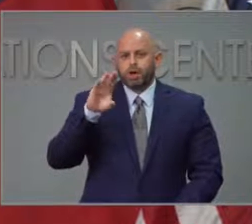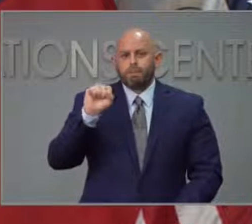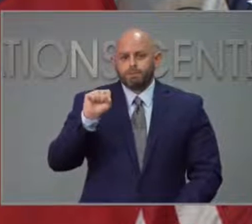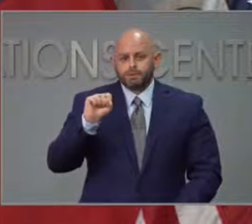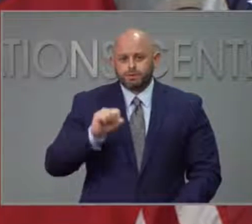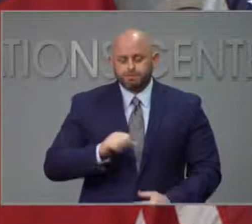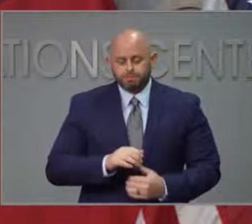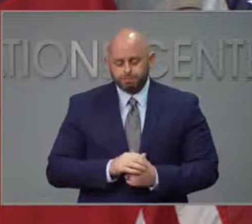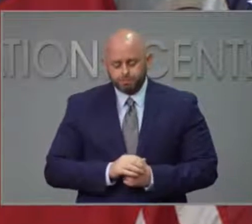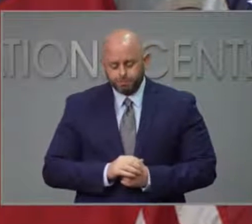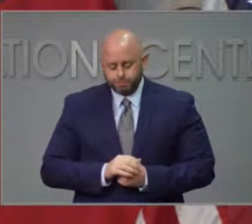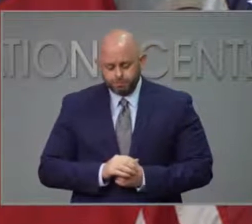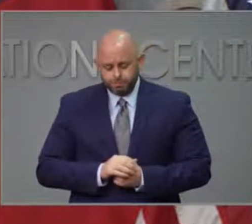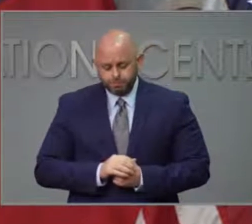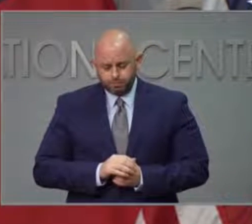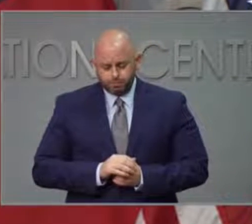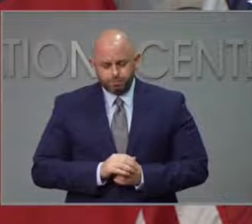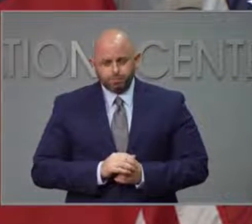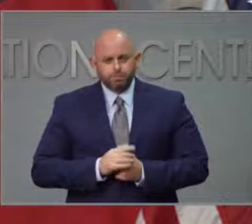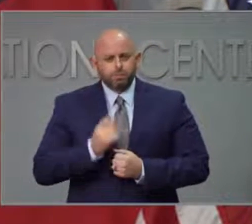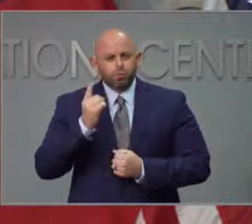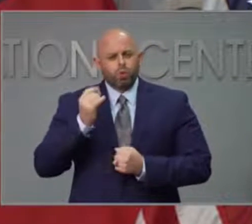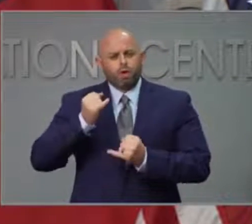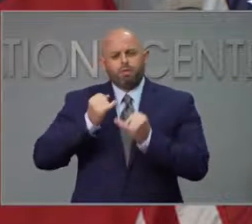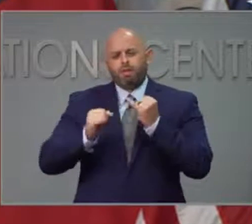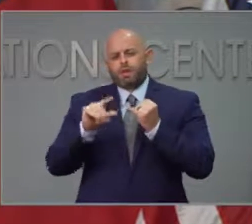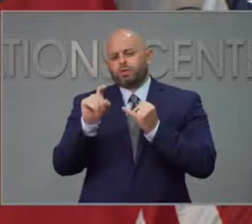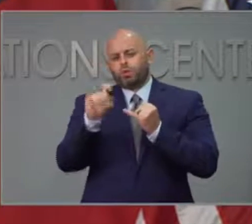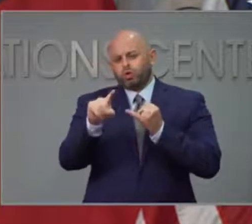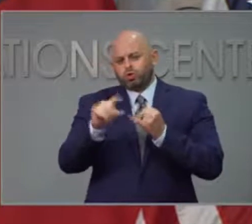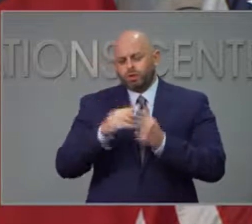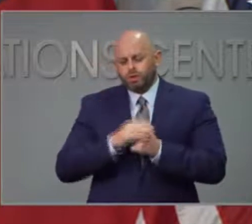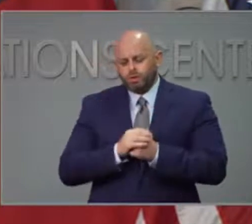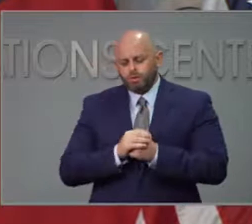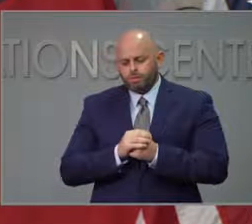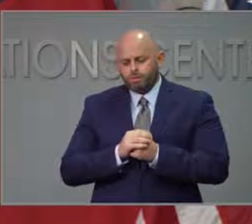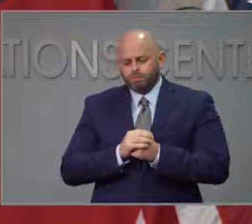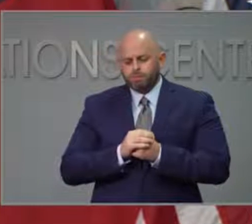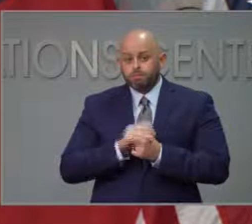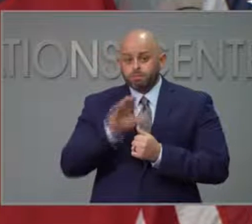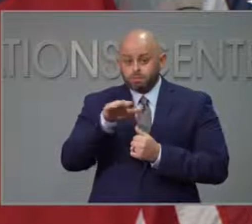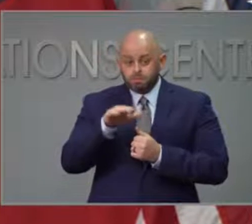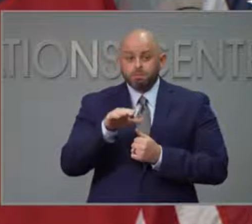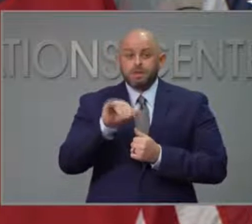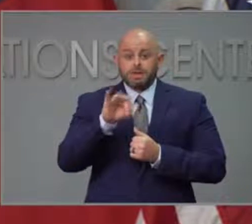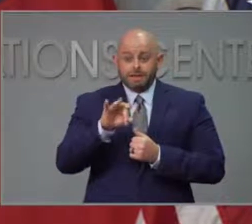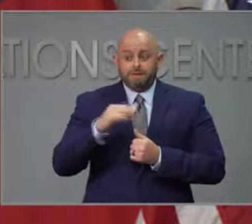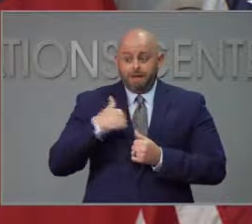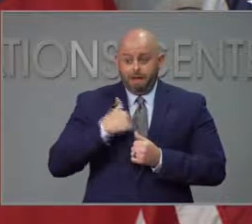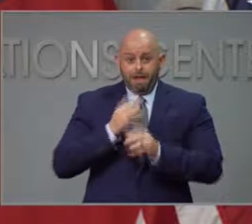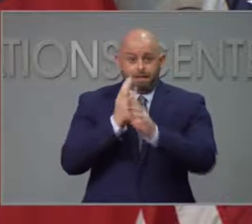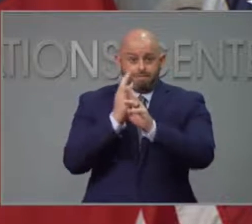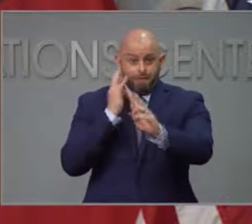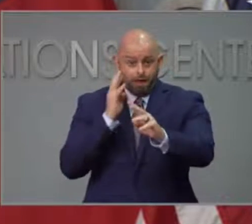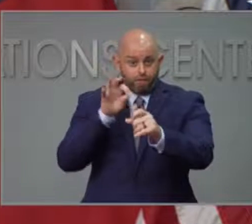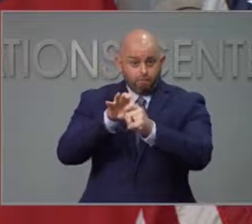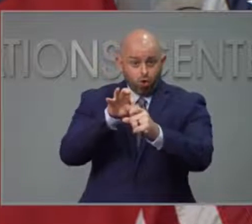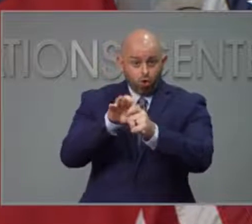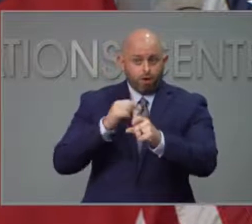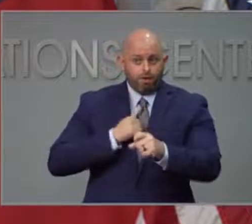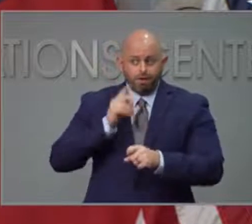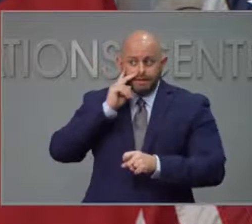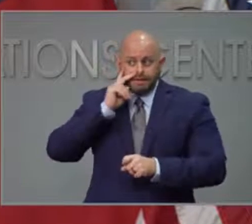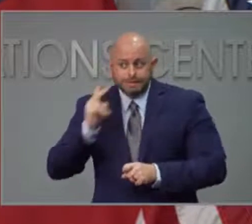And yeah, thank you, Director Bell. Just one last question. Are they visible? Will they be easily identifiable to people? And